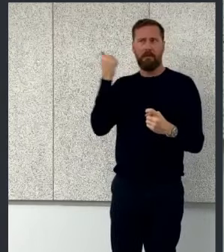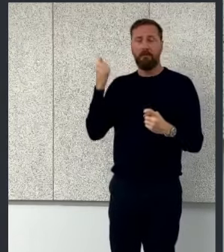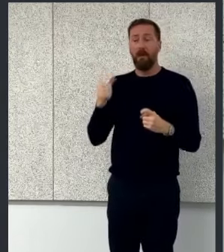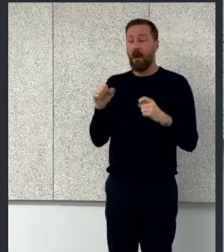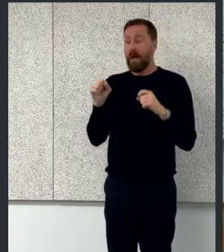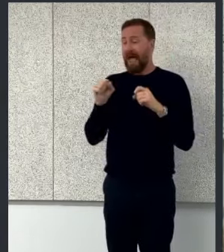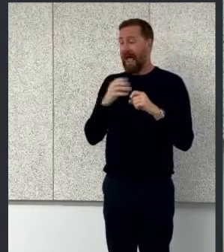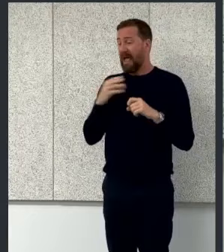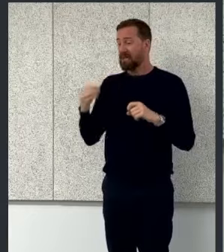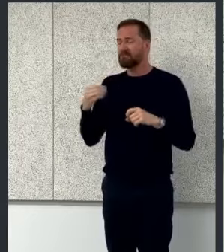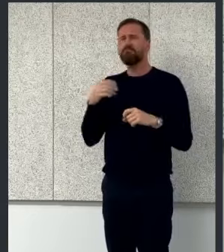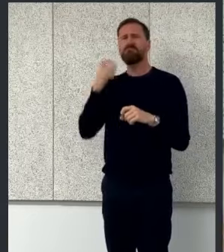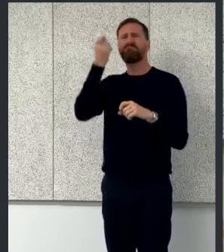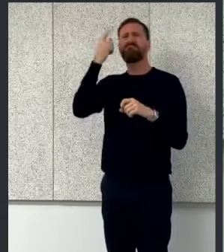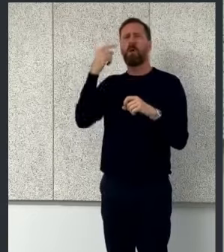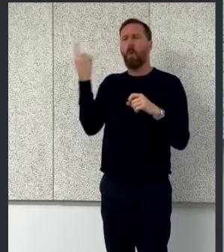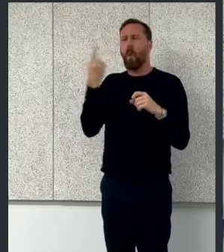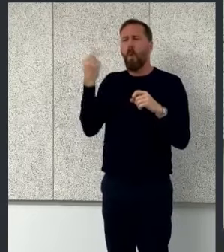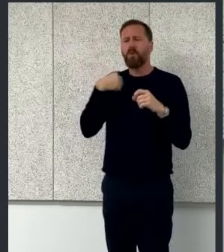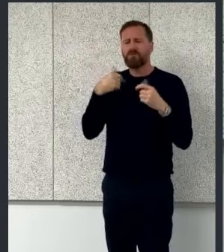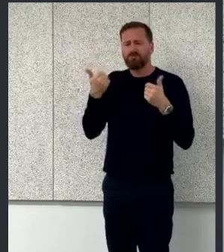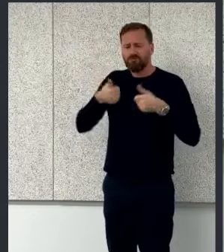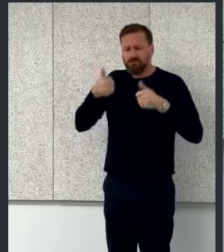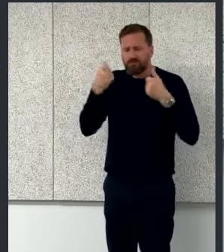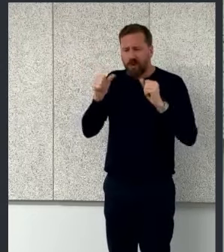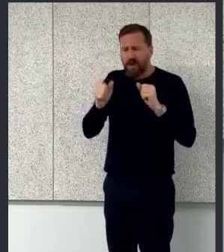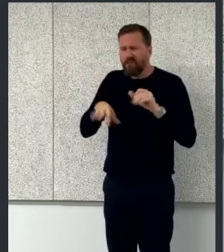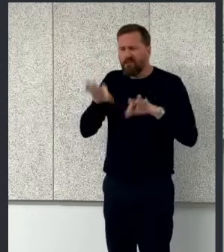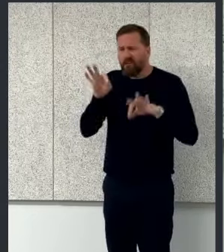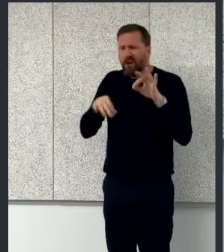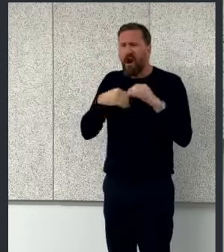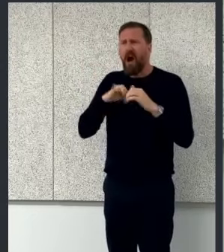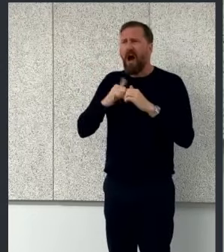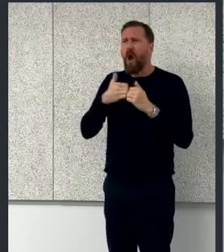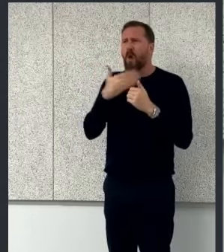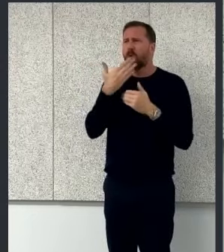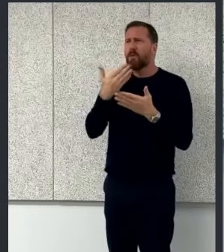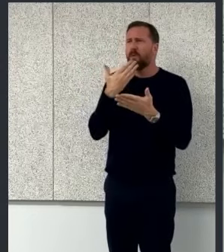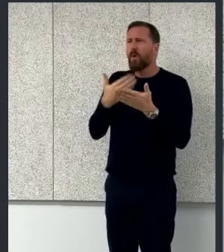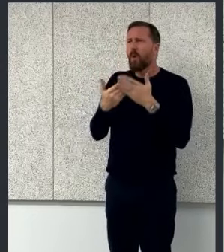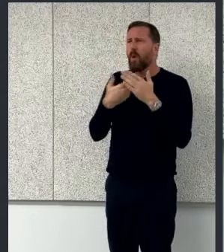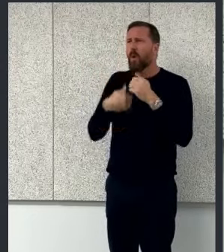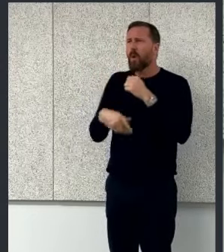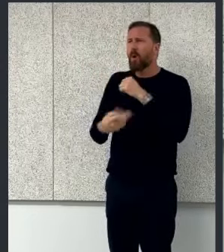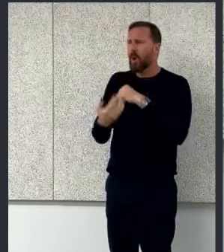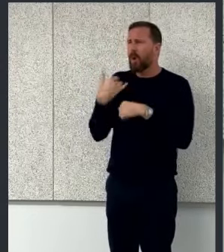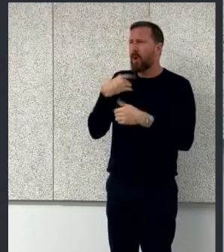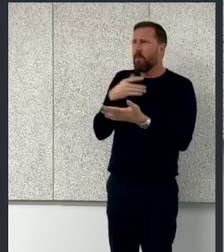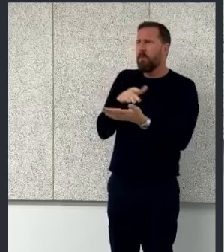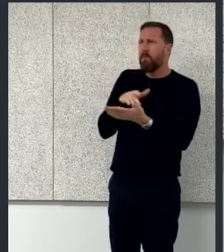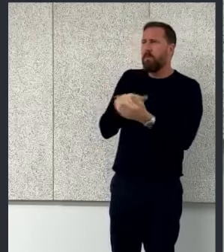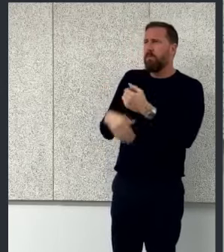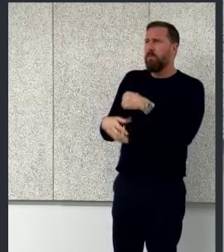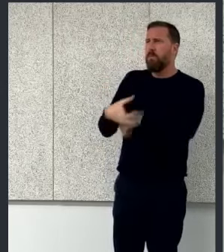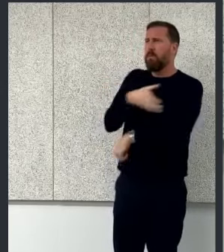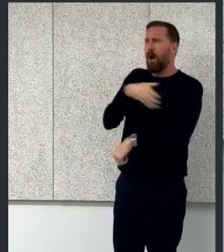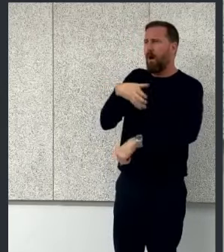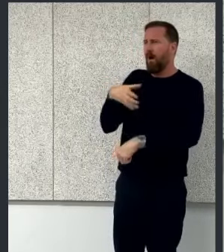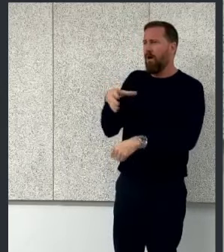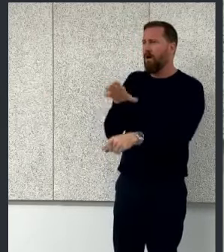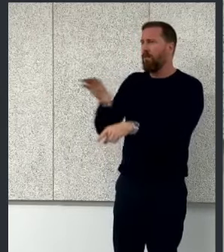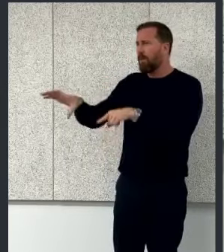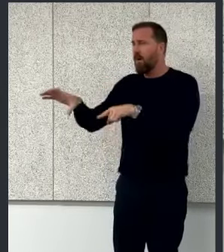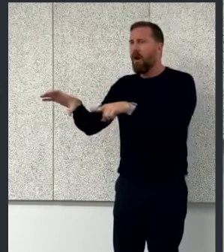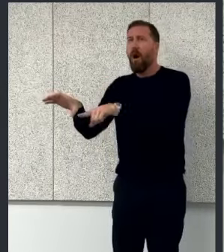always trying to find the next bit of leverage. Oh, I can't fund that company. They don't fit within my guidelines. Let me call my friend at this